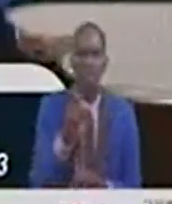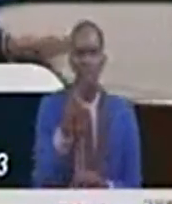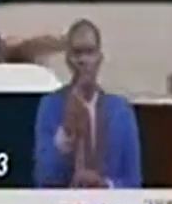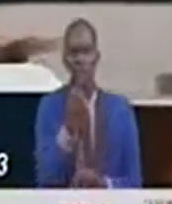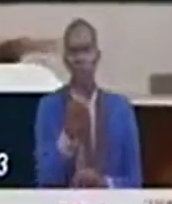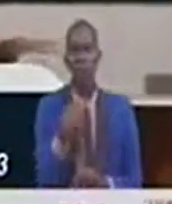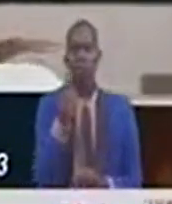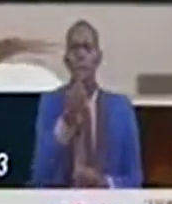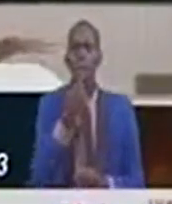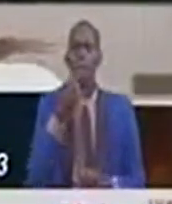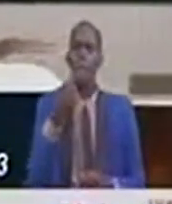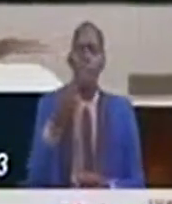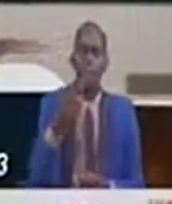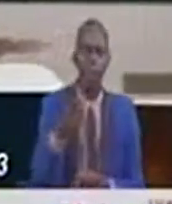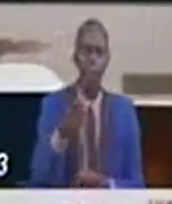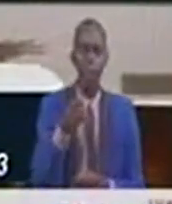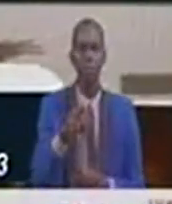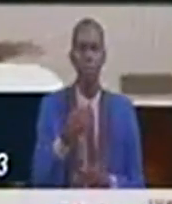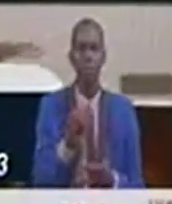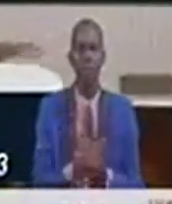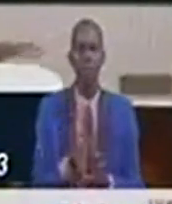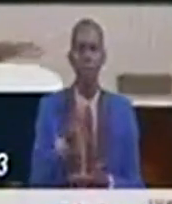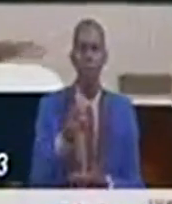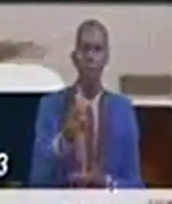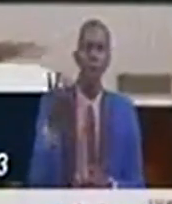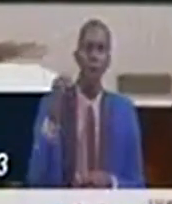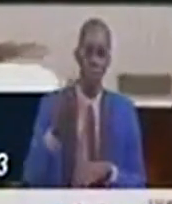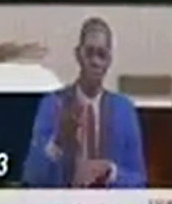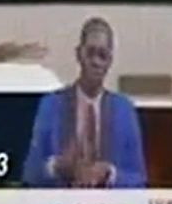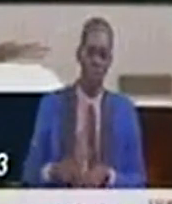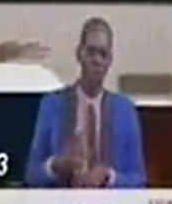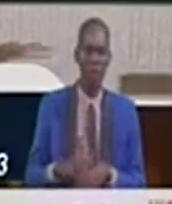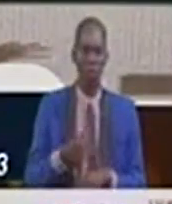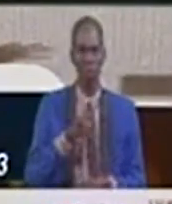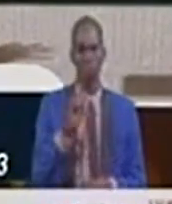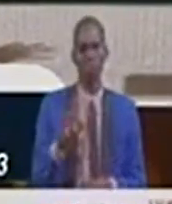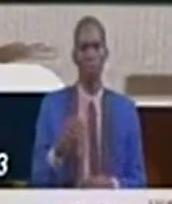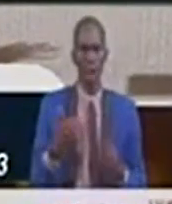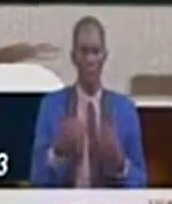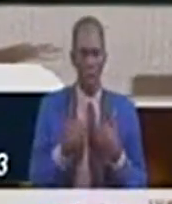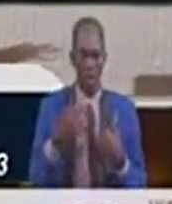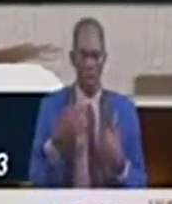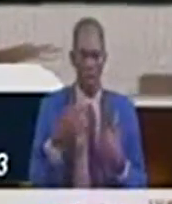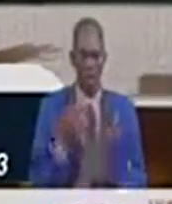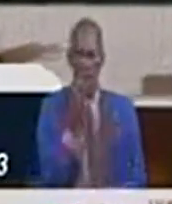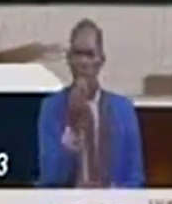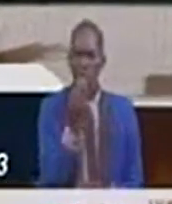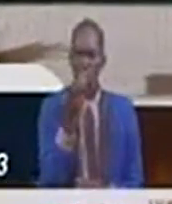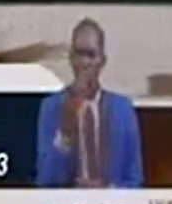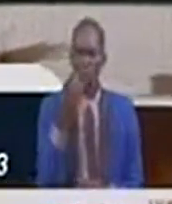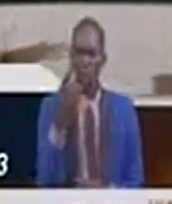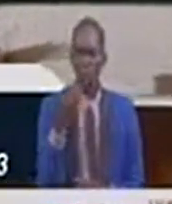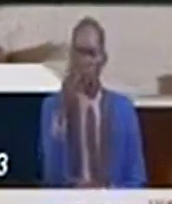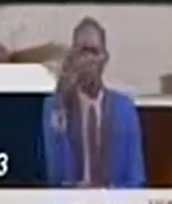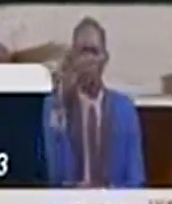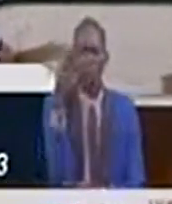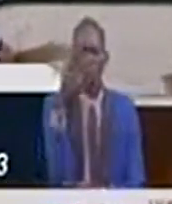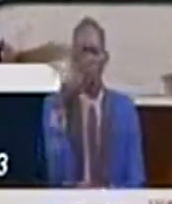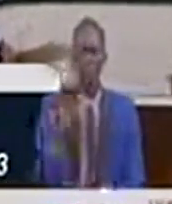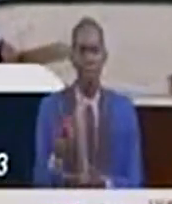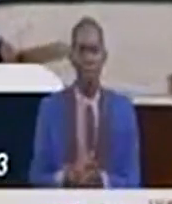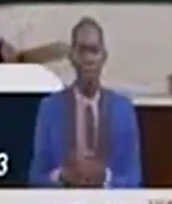told thee that thou wast naked? Hast thou eaten of the tree whereof